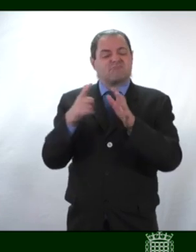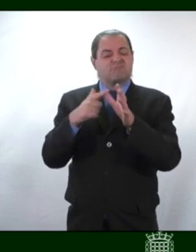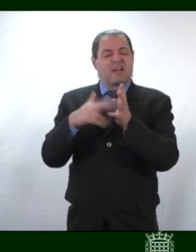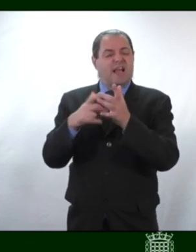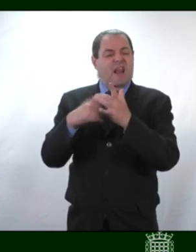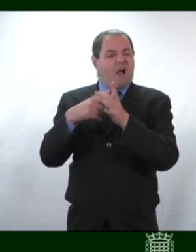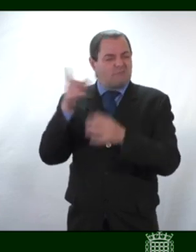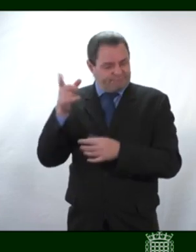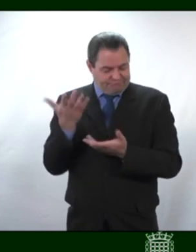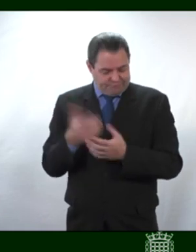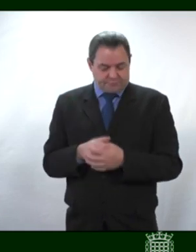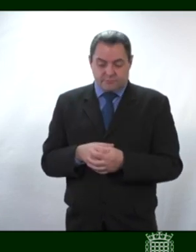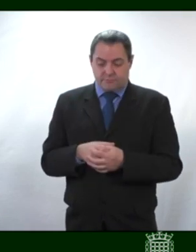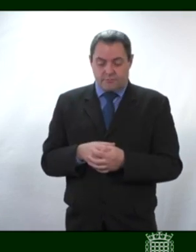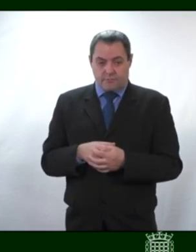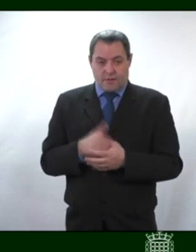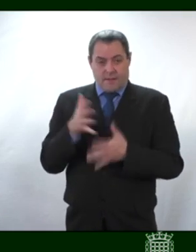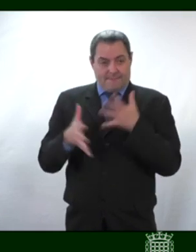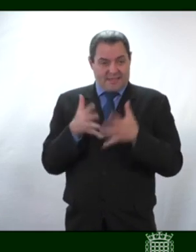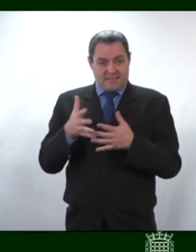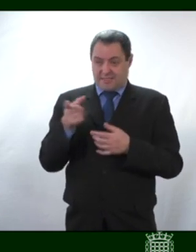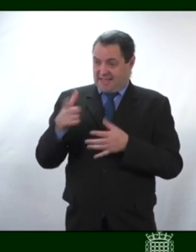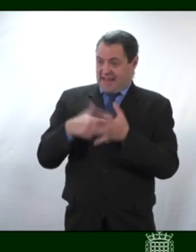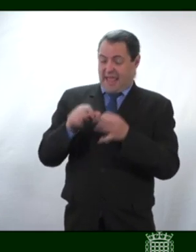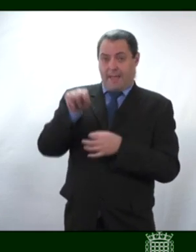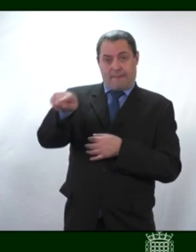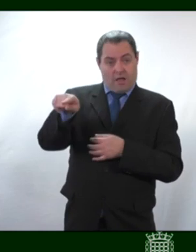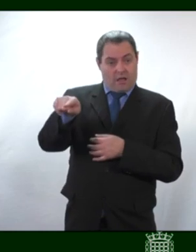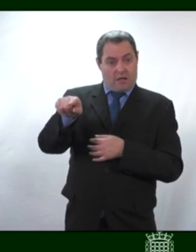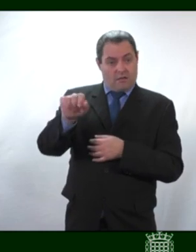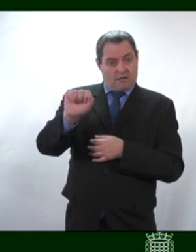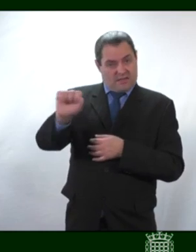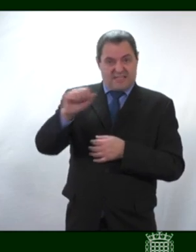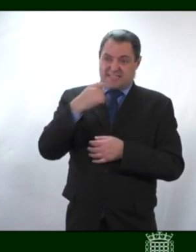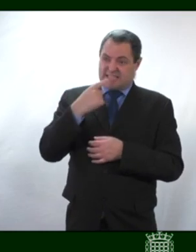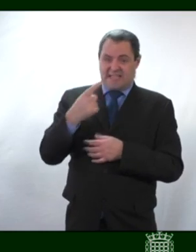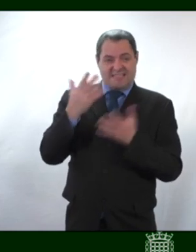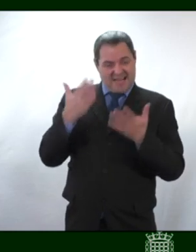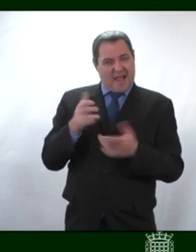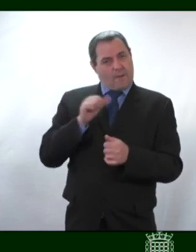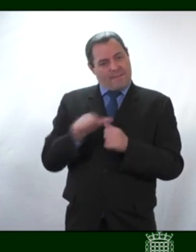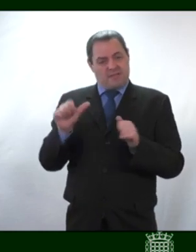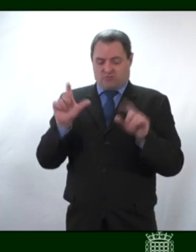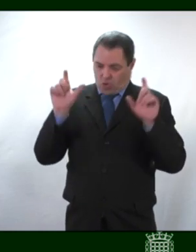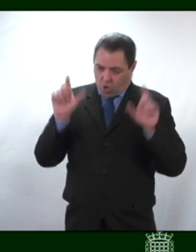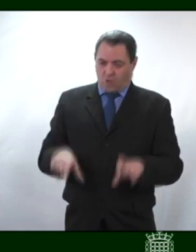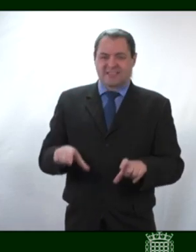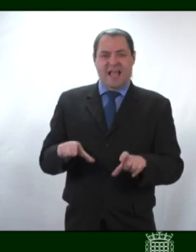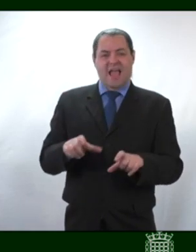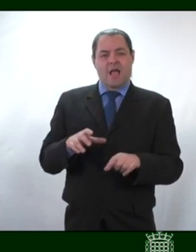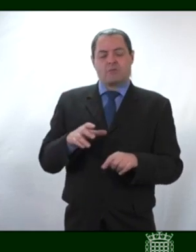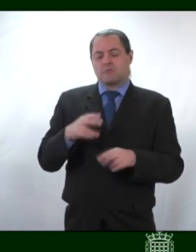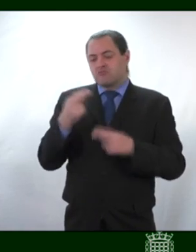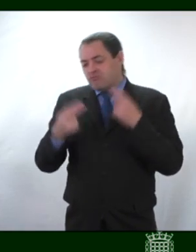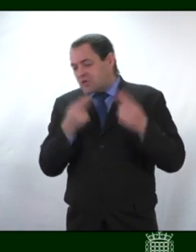therefore disagree with the position of the Labour Party and Ipswich Labour that now is the time to close down the entire hospitality sector in somewhere